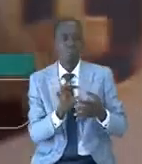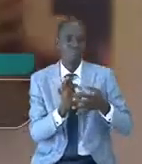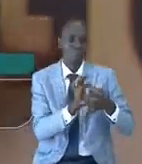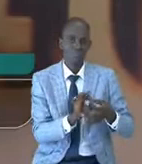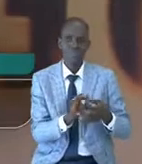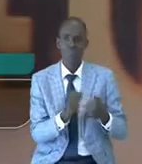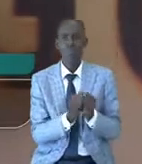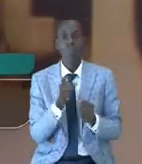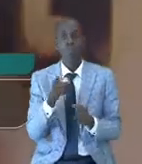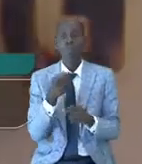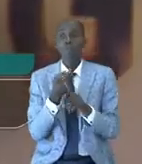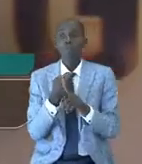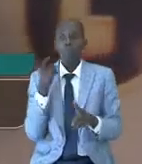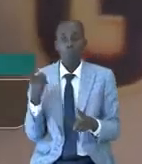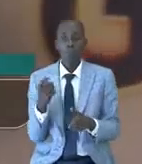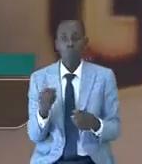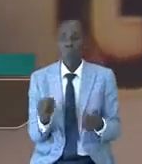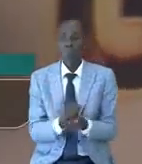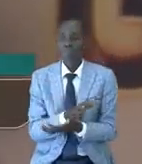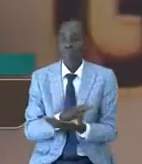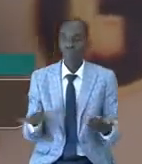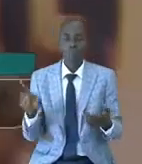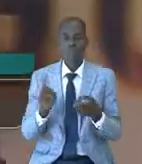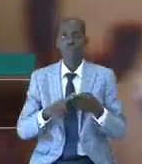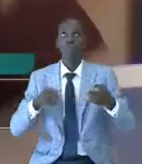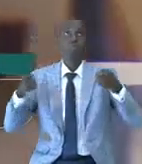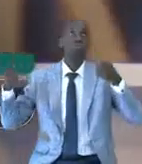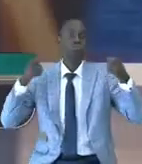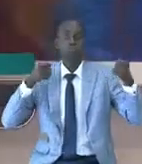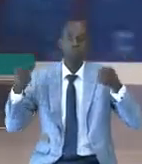from rusting to raining. Instead of